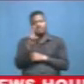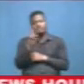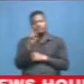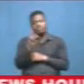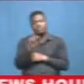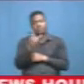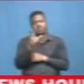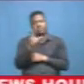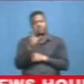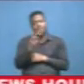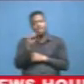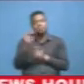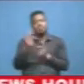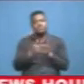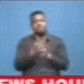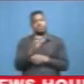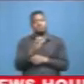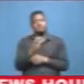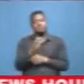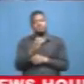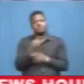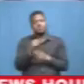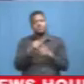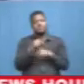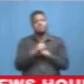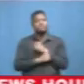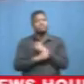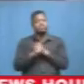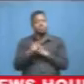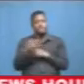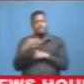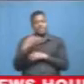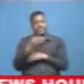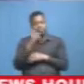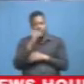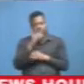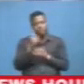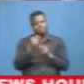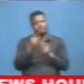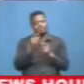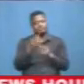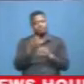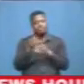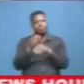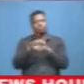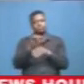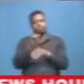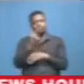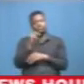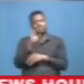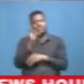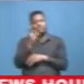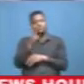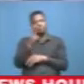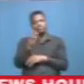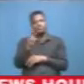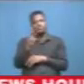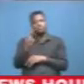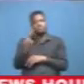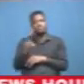271.3 million Ghana cedis to the state. The application will be heard on June 9, 2021.